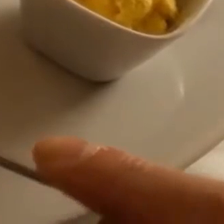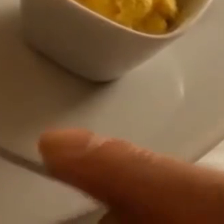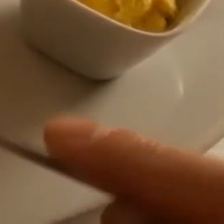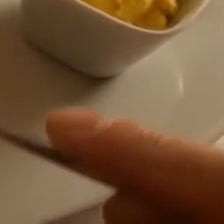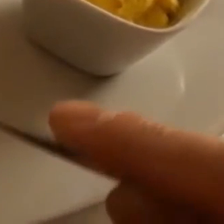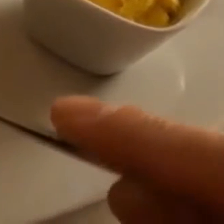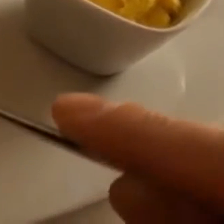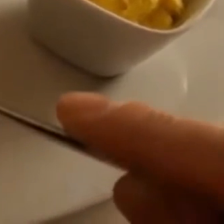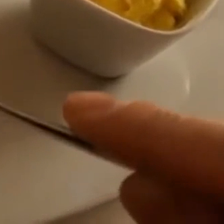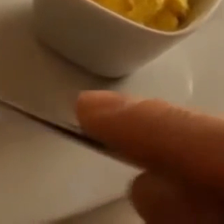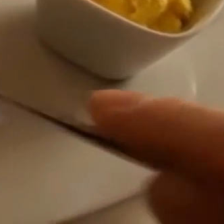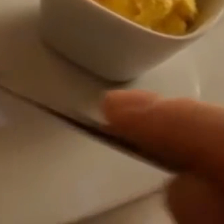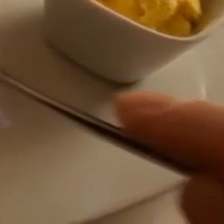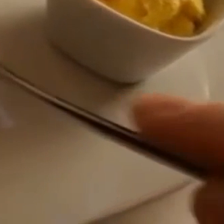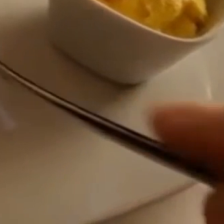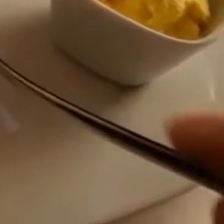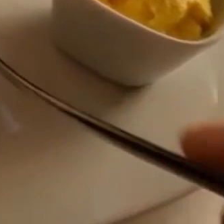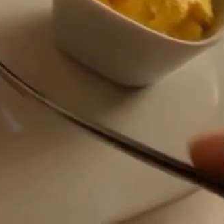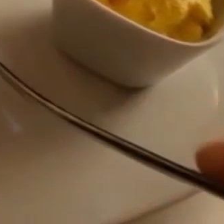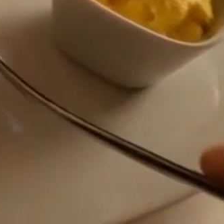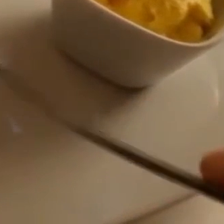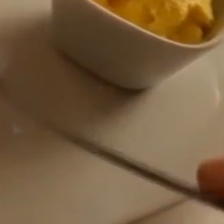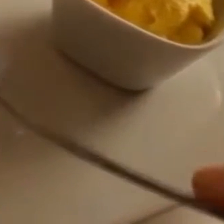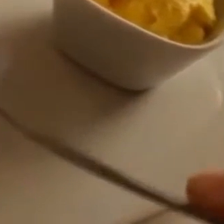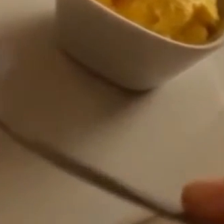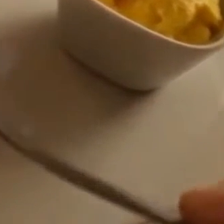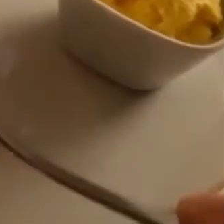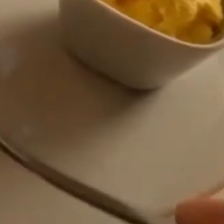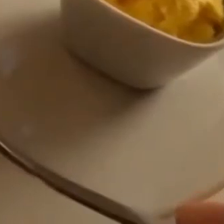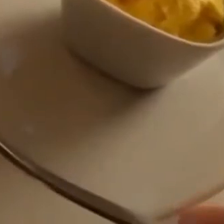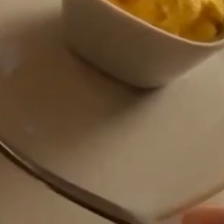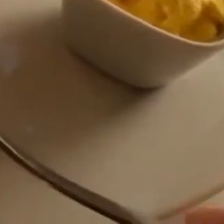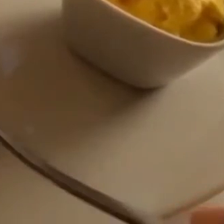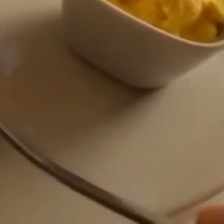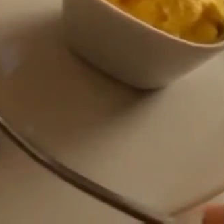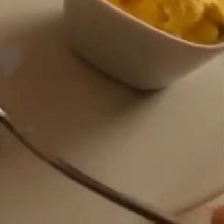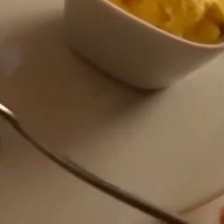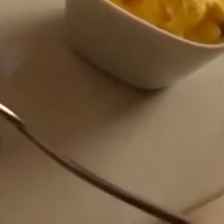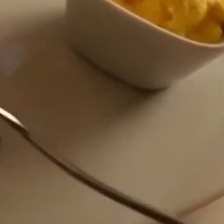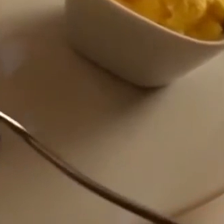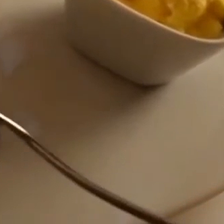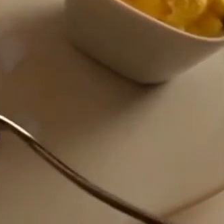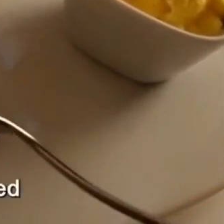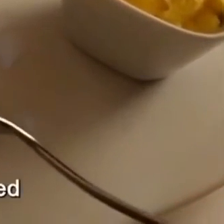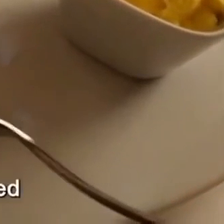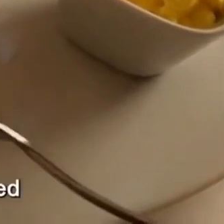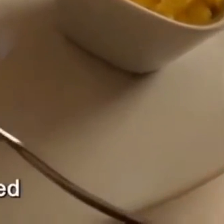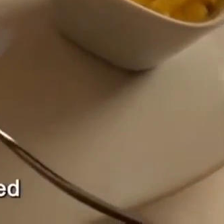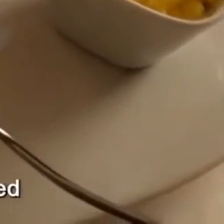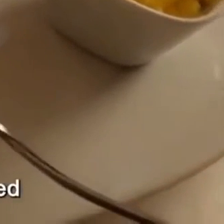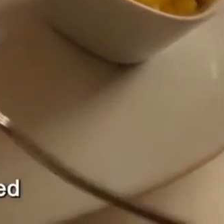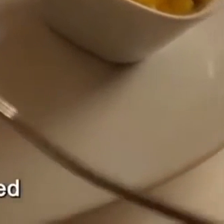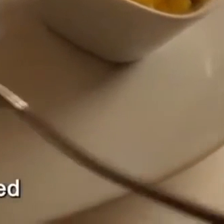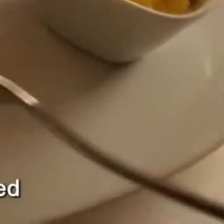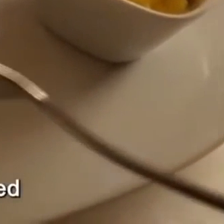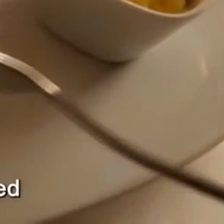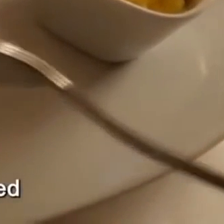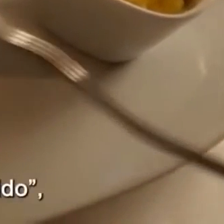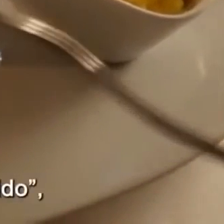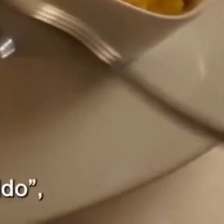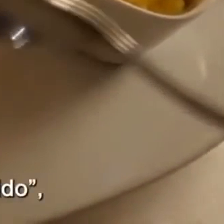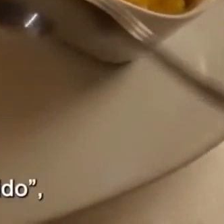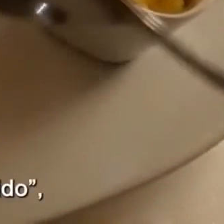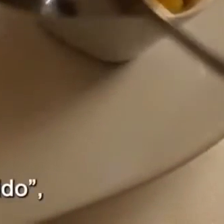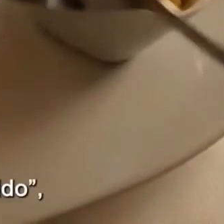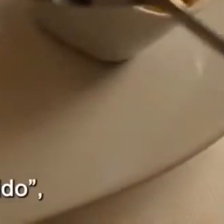filling with vanilla ice cream, or lava cake, how it would be called in USA. We found it strange that it was